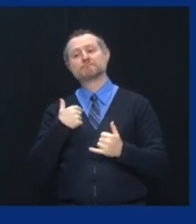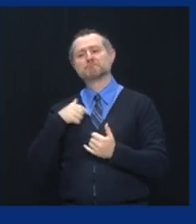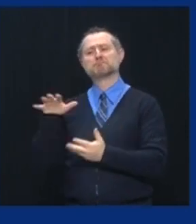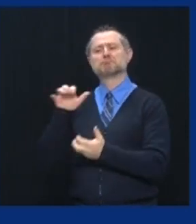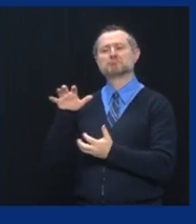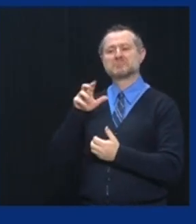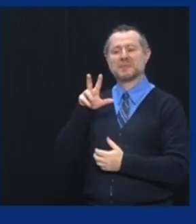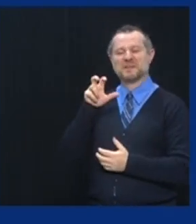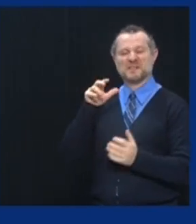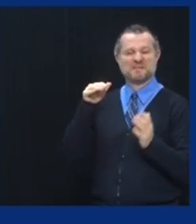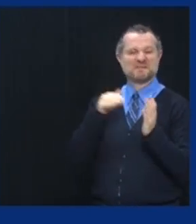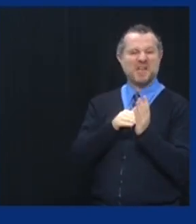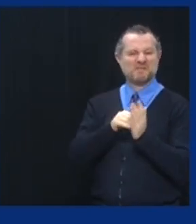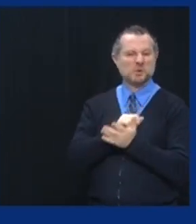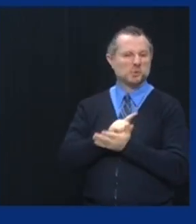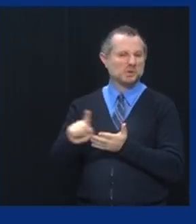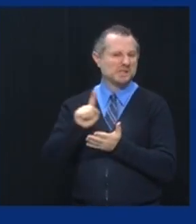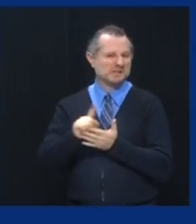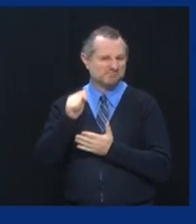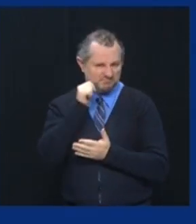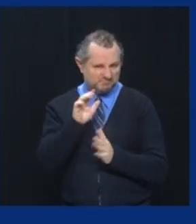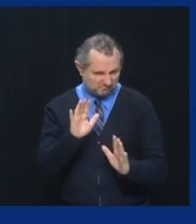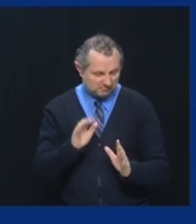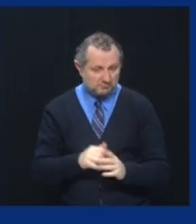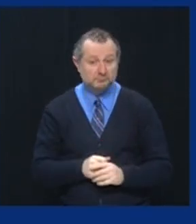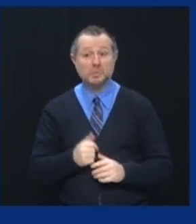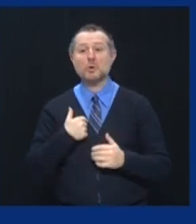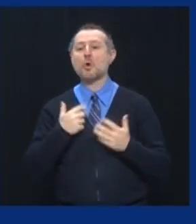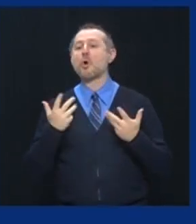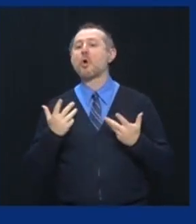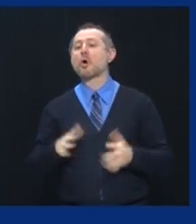vaccines right now a week. We've distributed